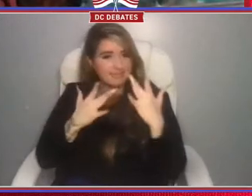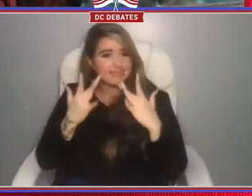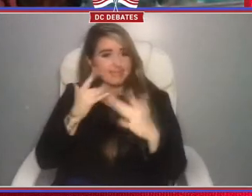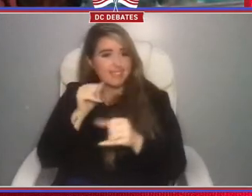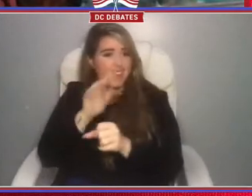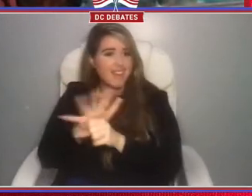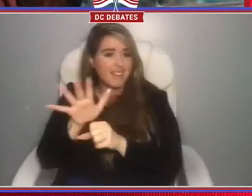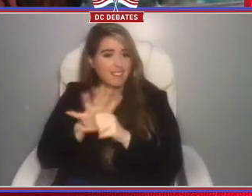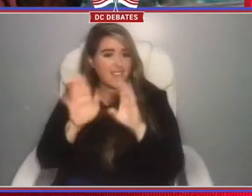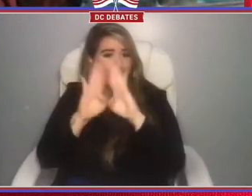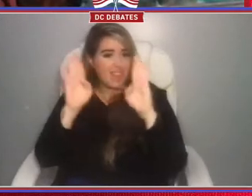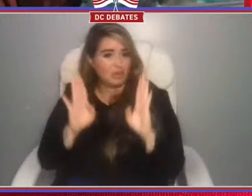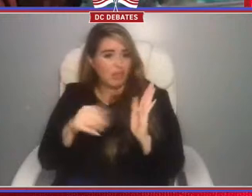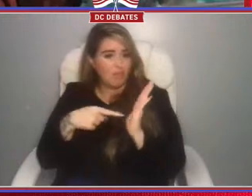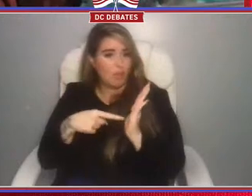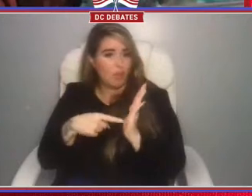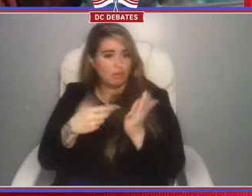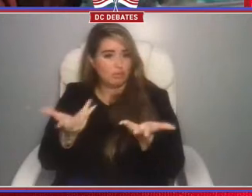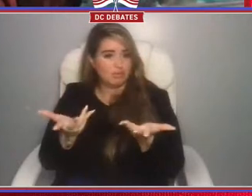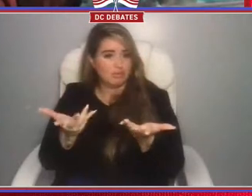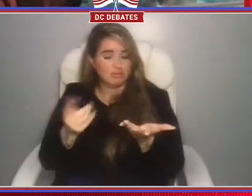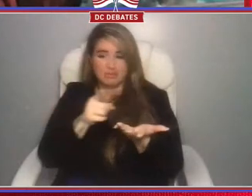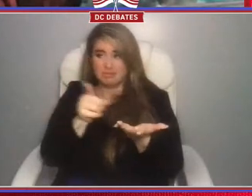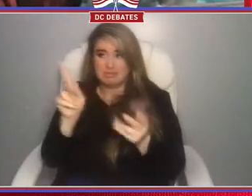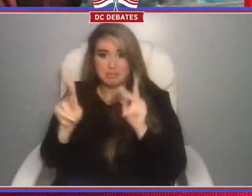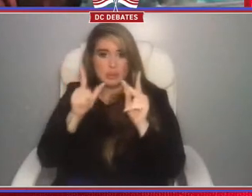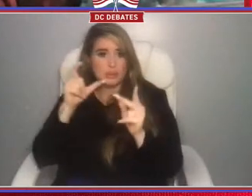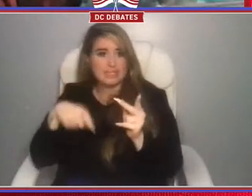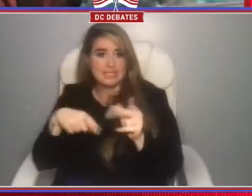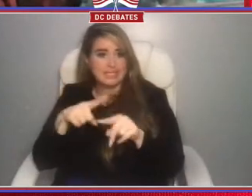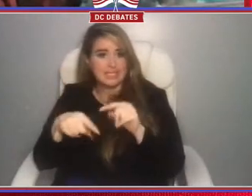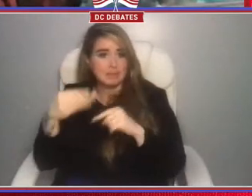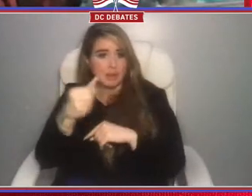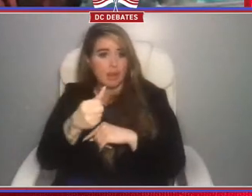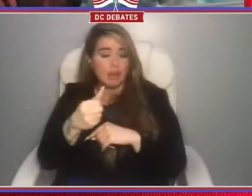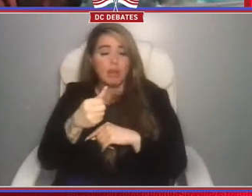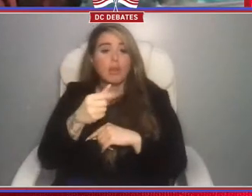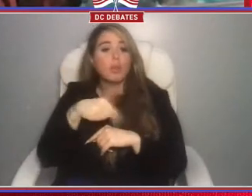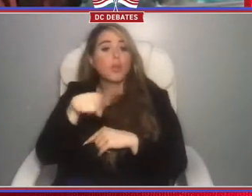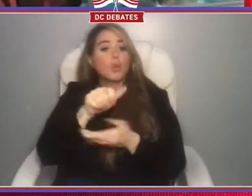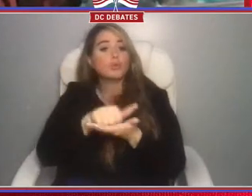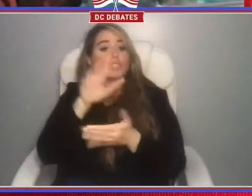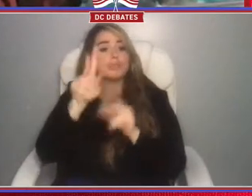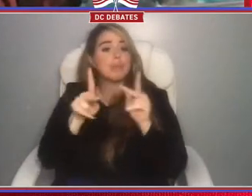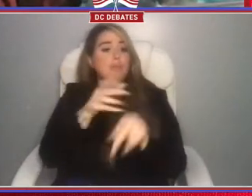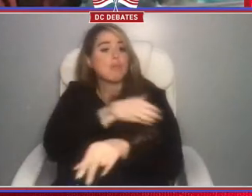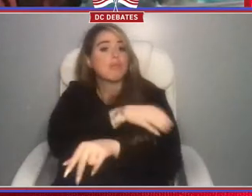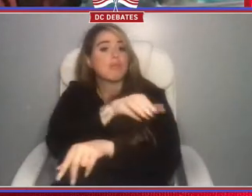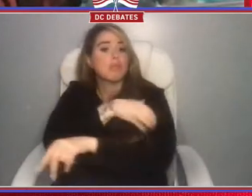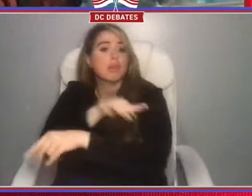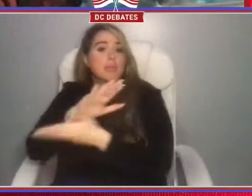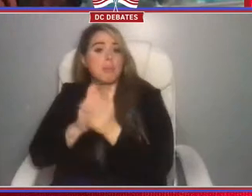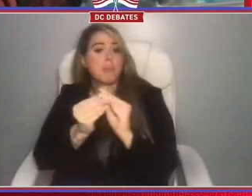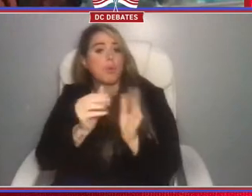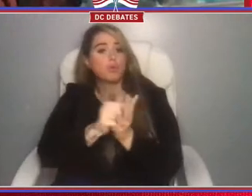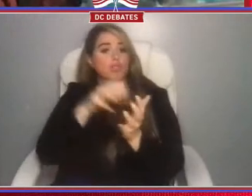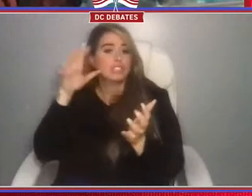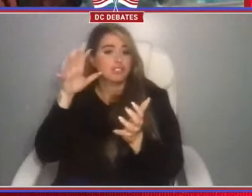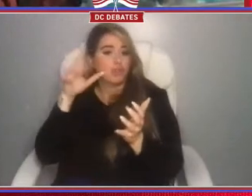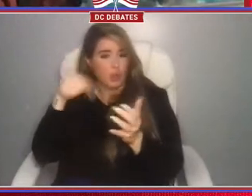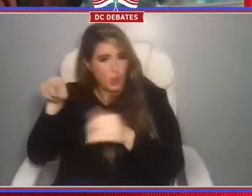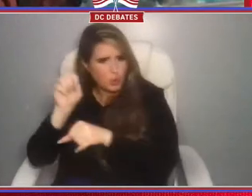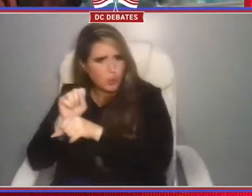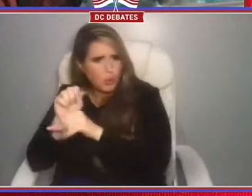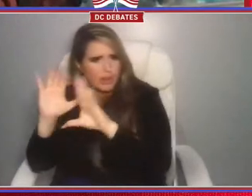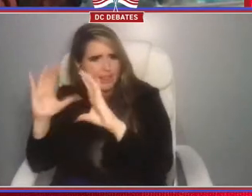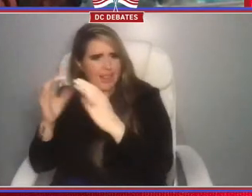for affordable housing. While we empower richer people to get rich, the poor residents or working class families are not part of the